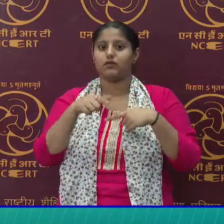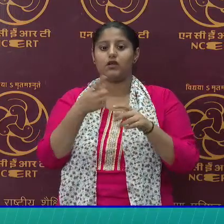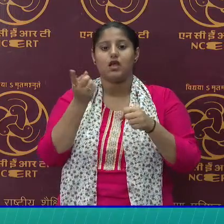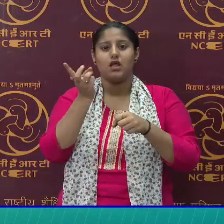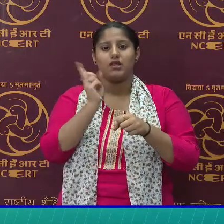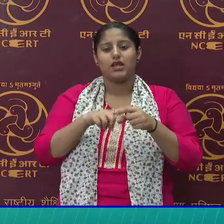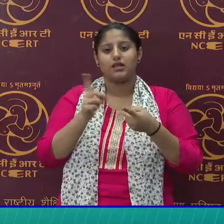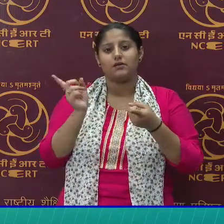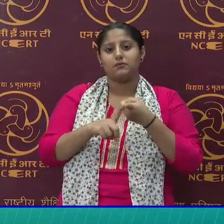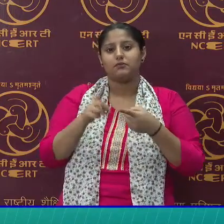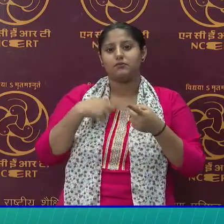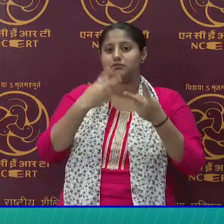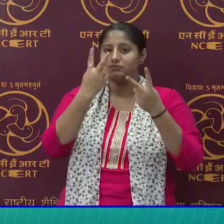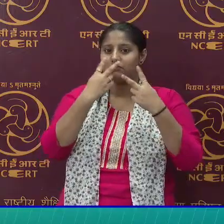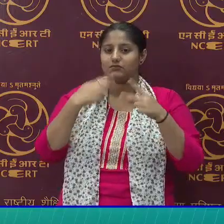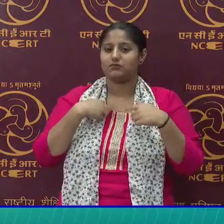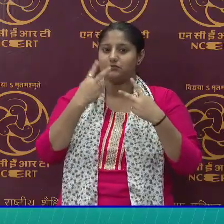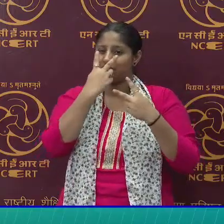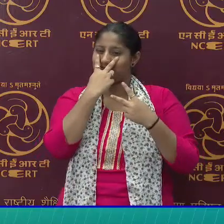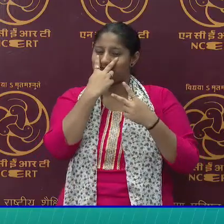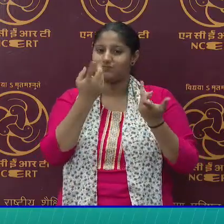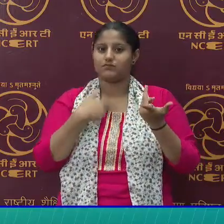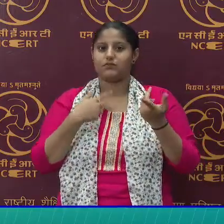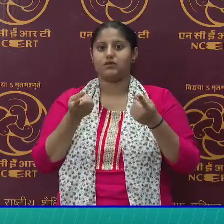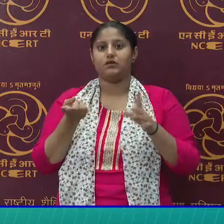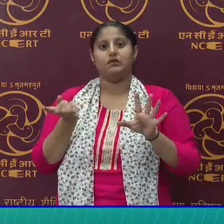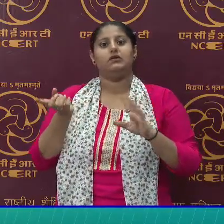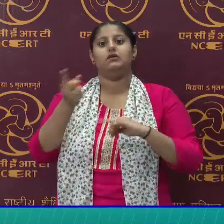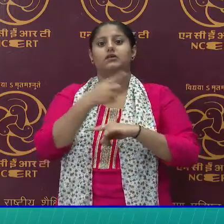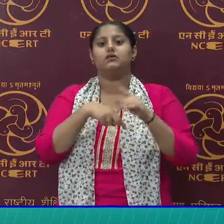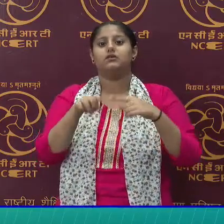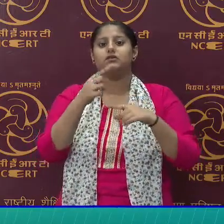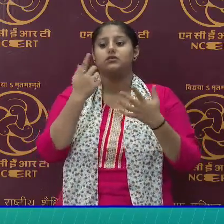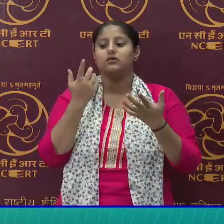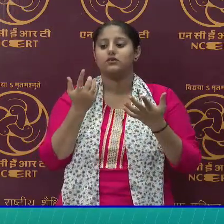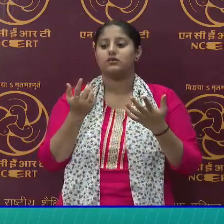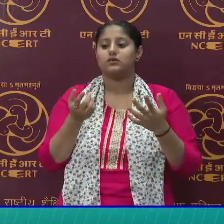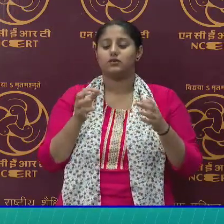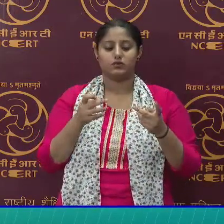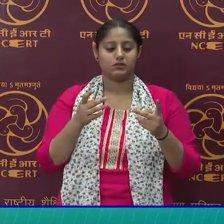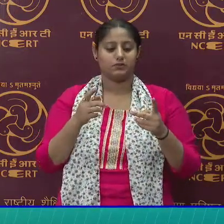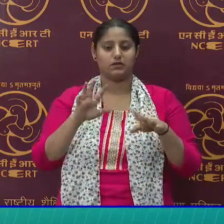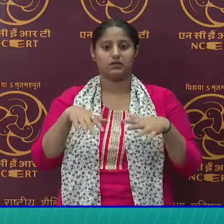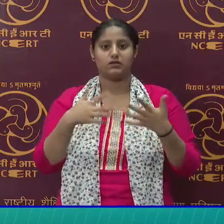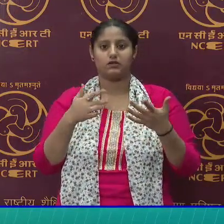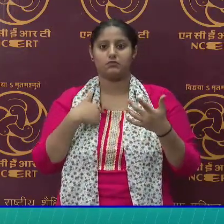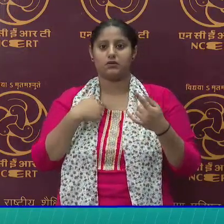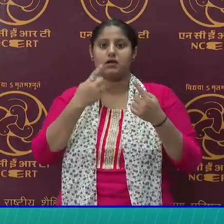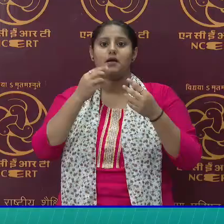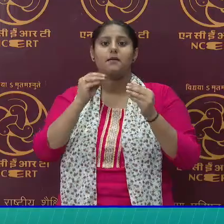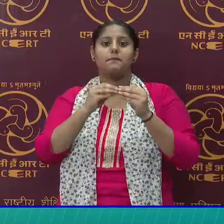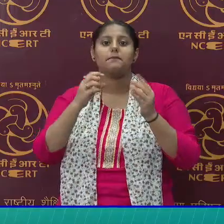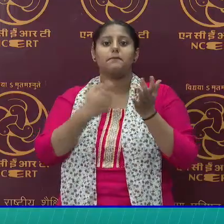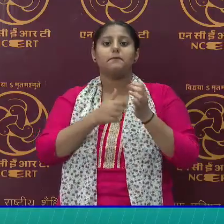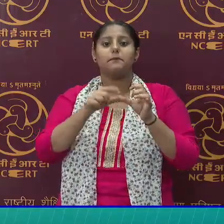kind of adds a dimension to the tragedy. And then we have talked about